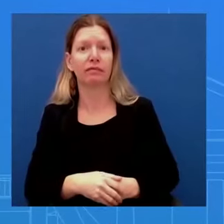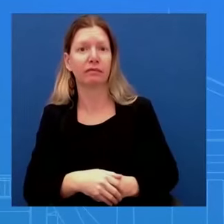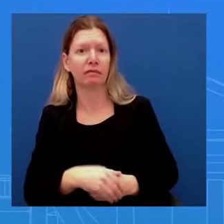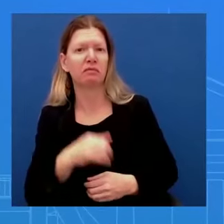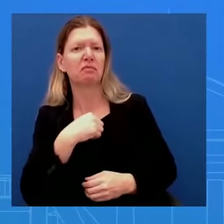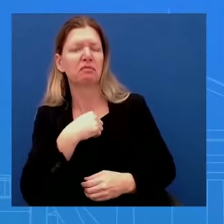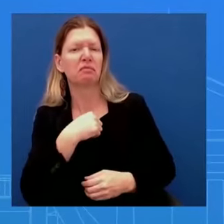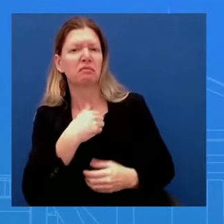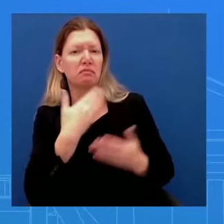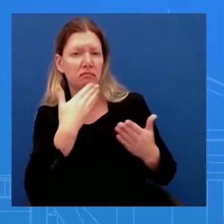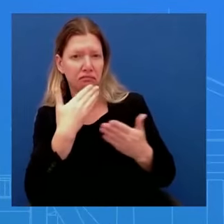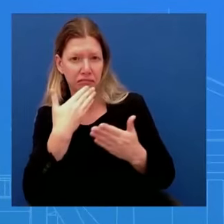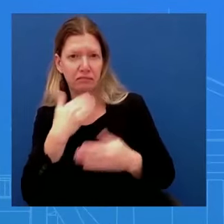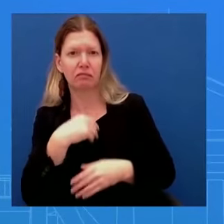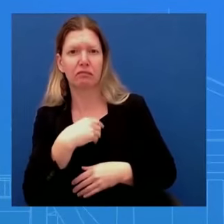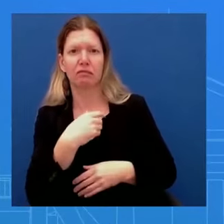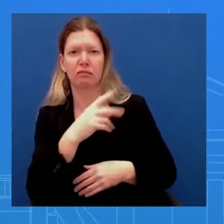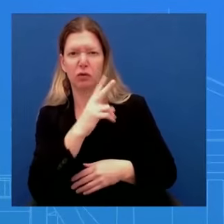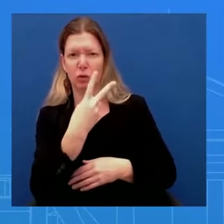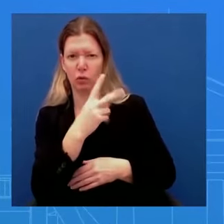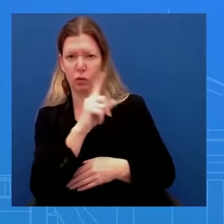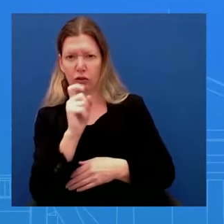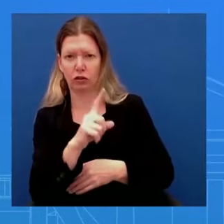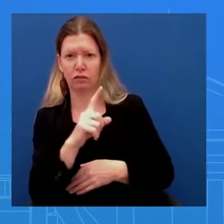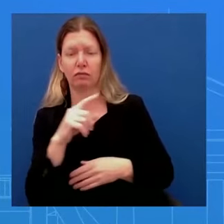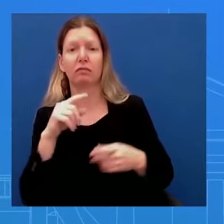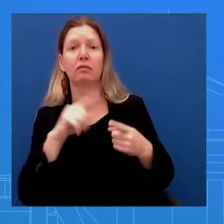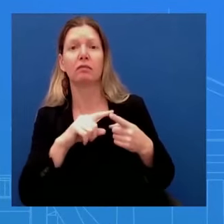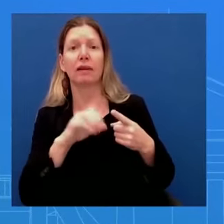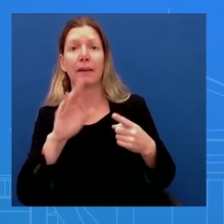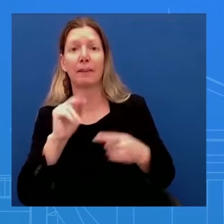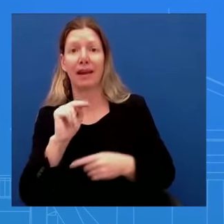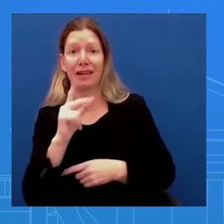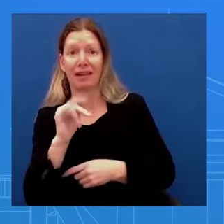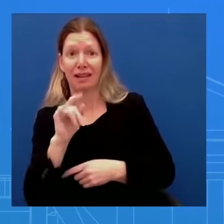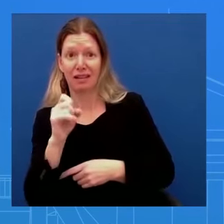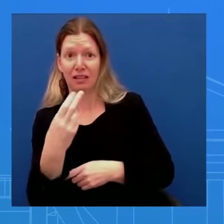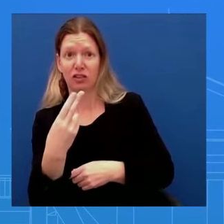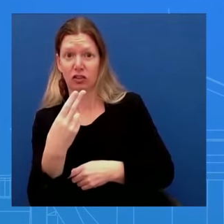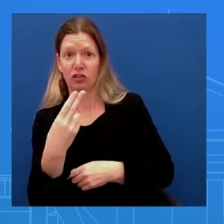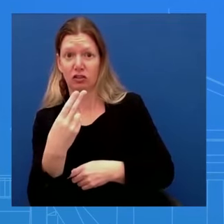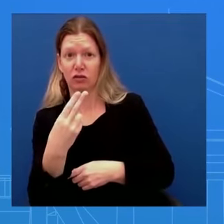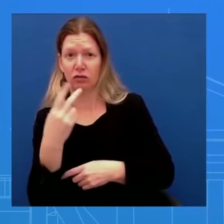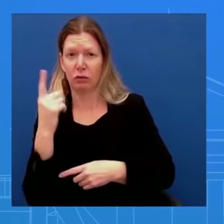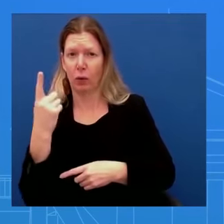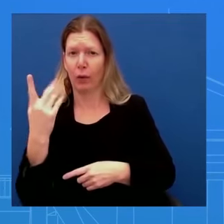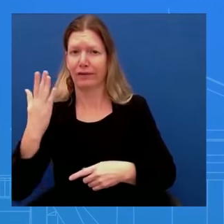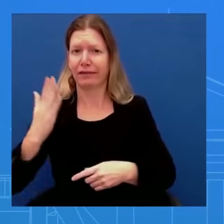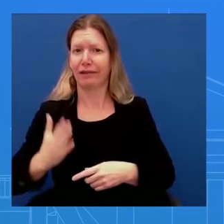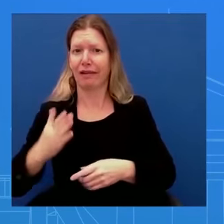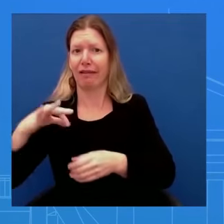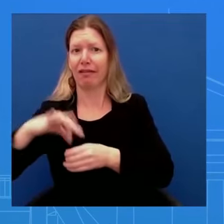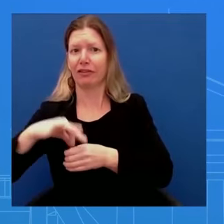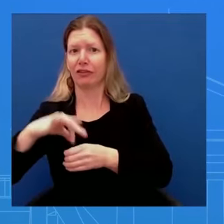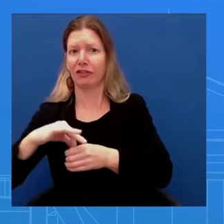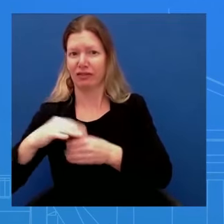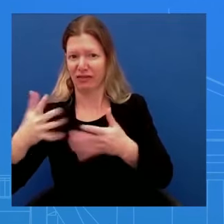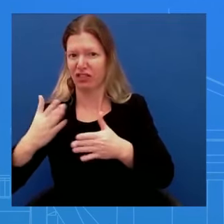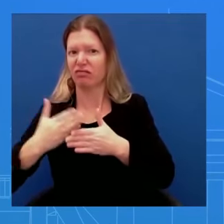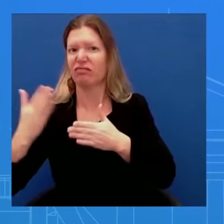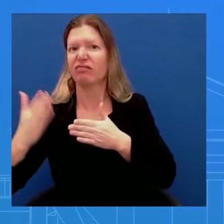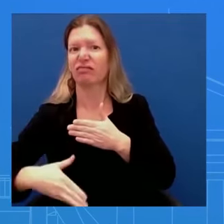one-sided election in Bangladesh has concluded, drawing global criticism for its crackdown on opposition. The Guardian characterized